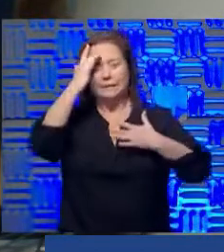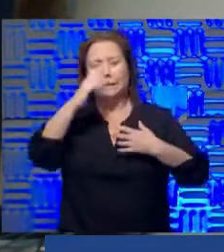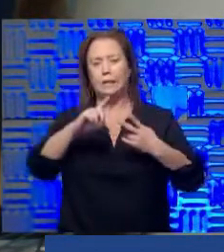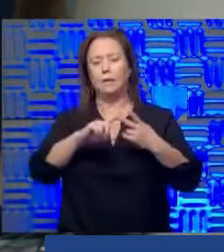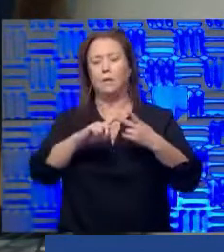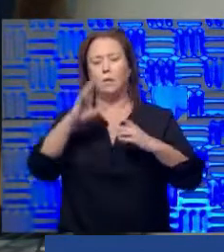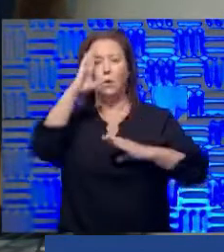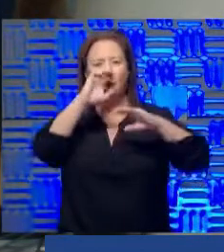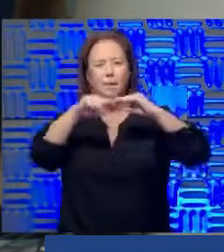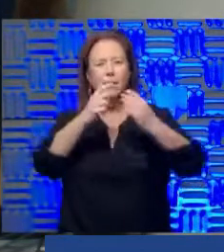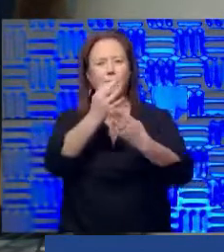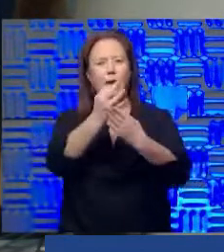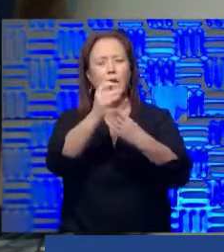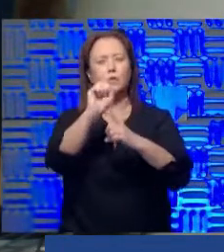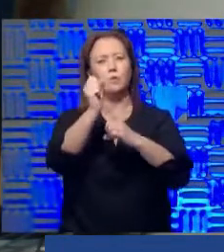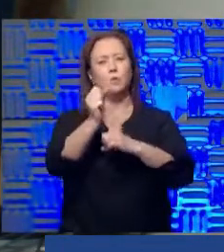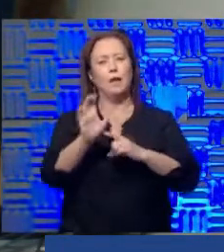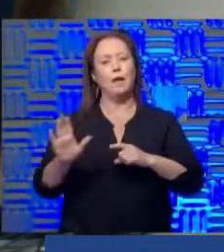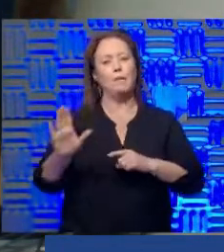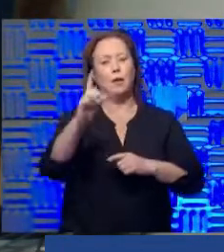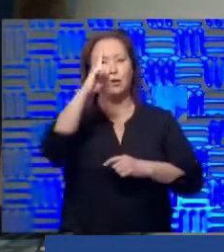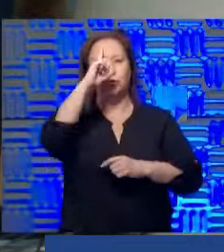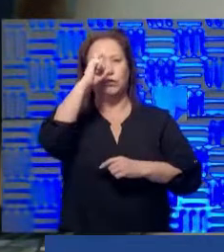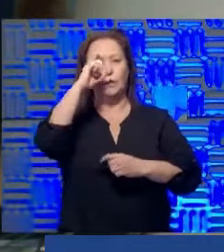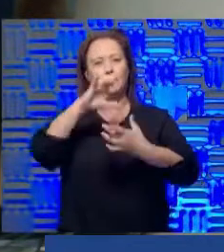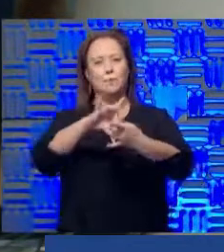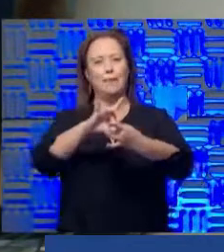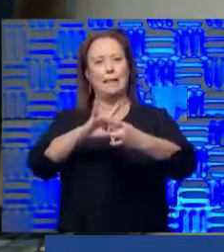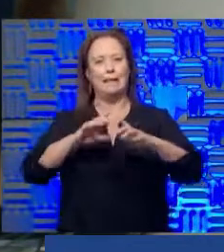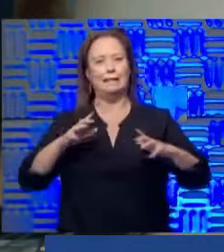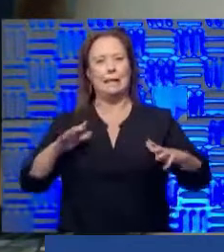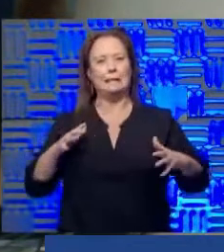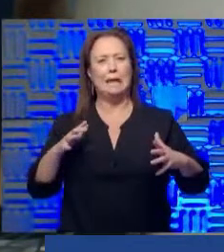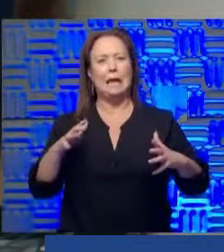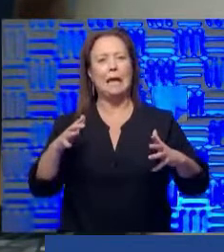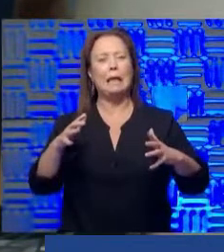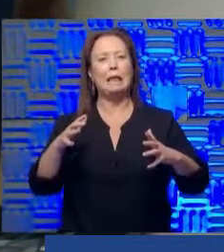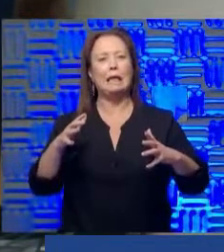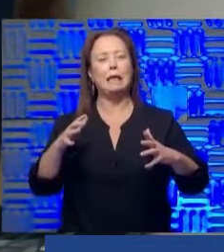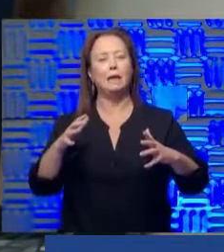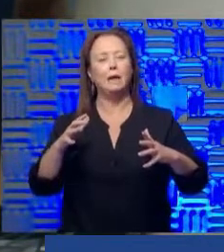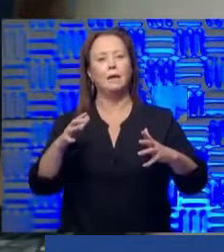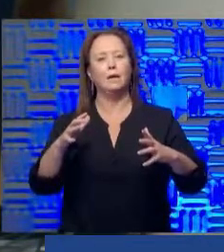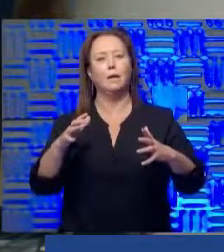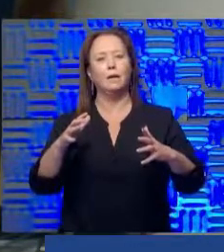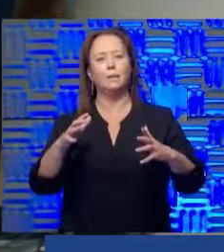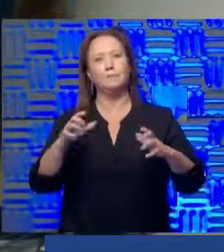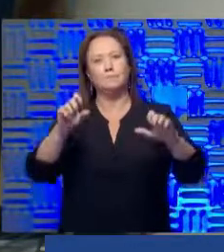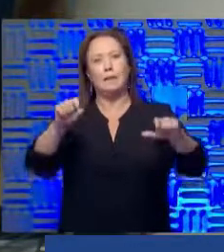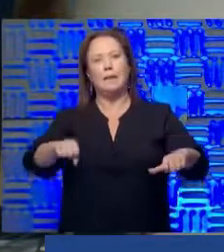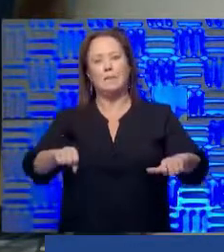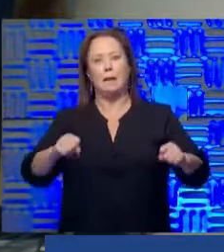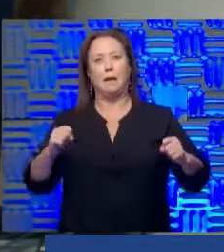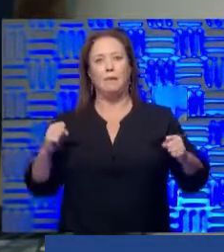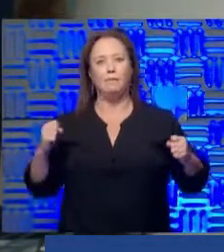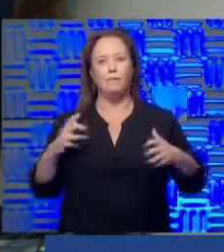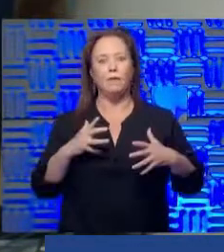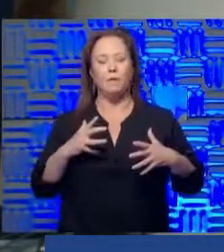situation, their dreams are more anxiety provoking. They can be directly fearful of